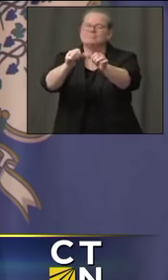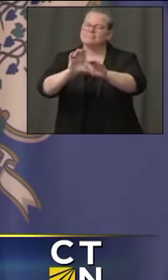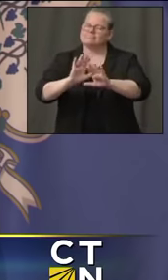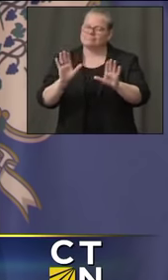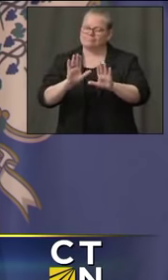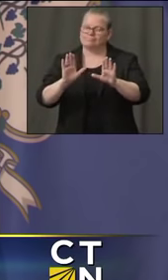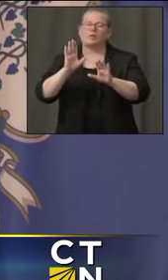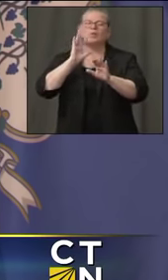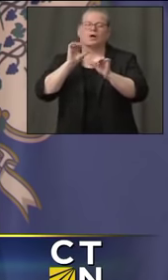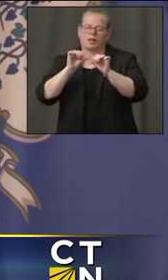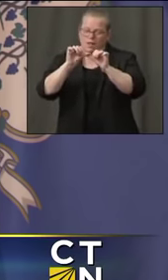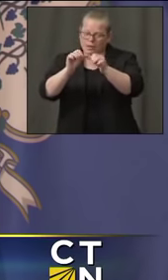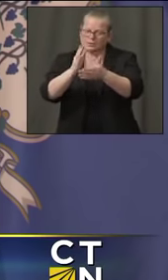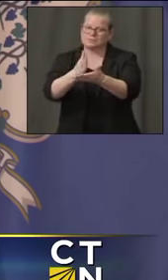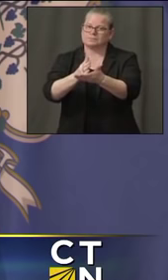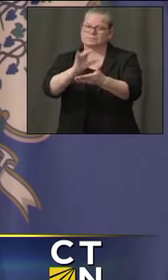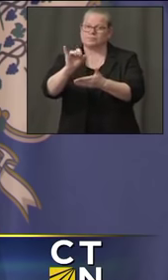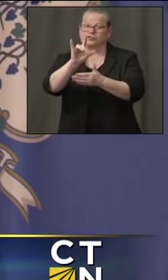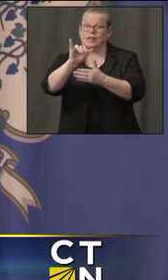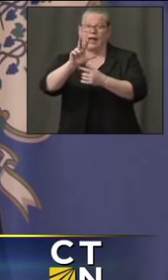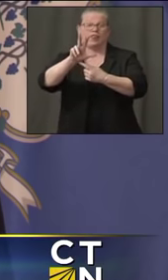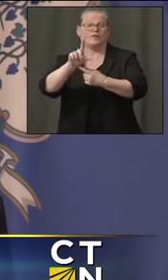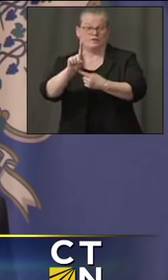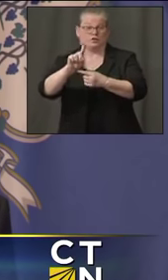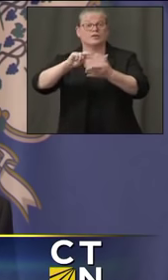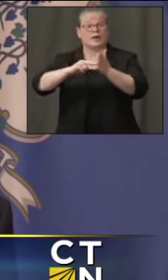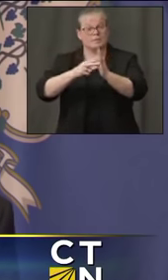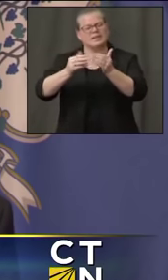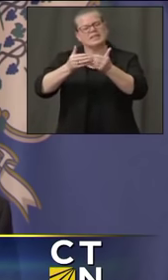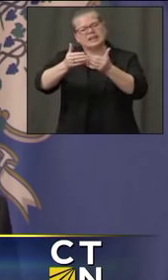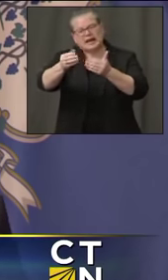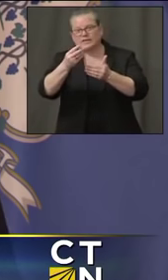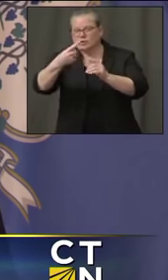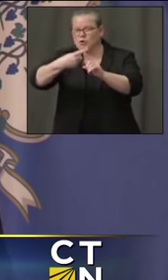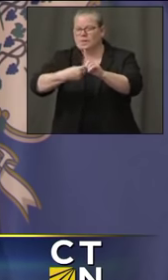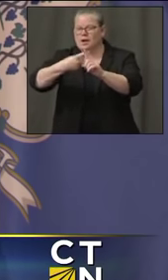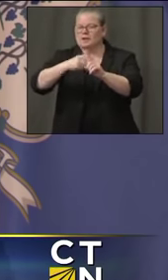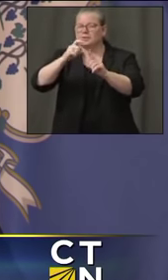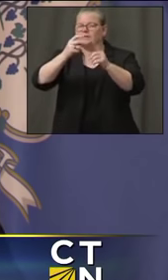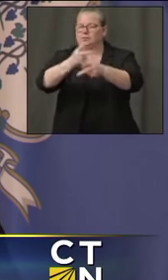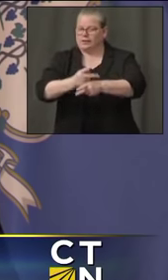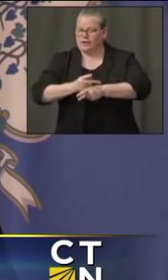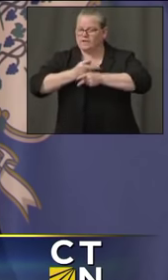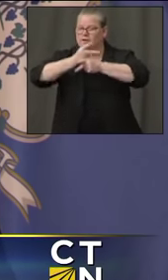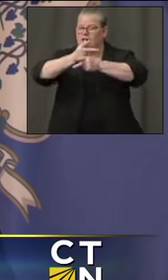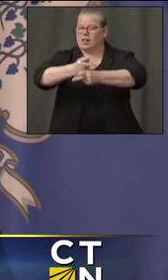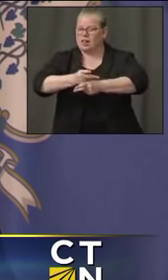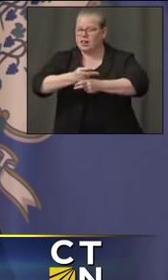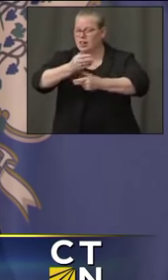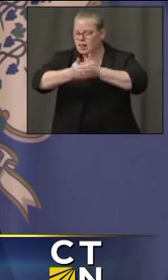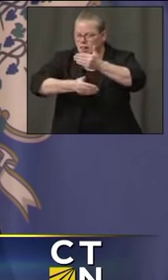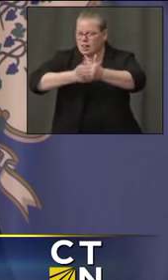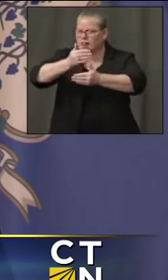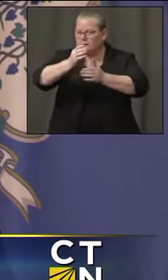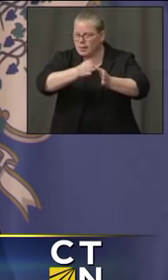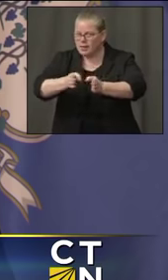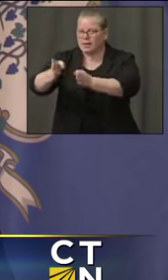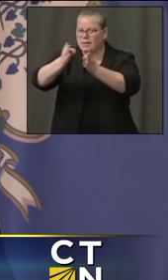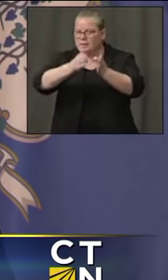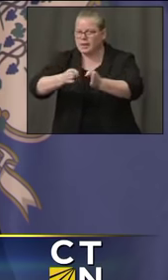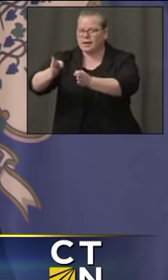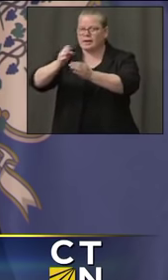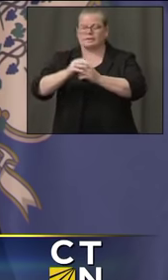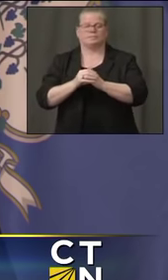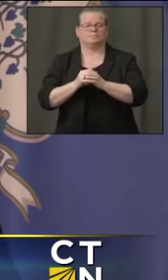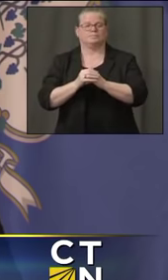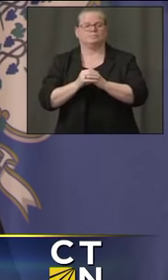next few months very carefully. The same holds for the PPP loans, the Paycheck Protection loans,